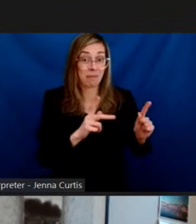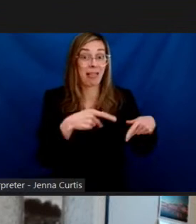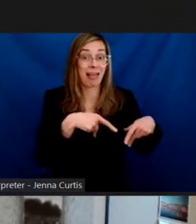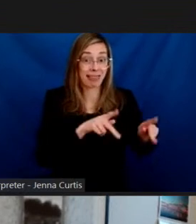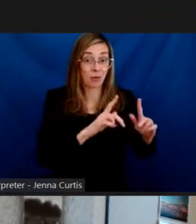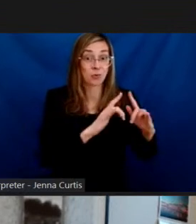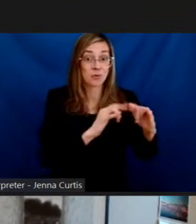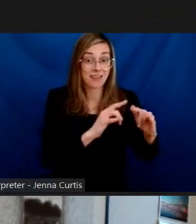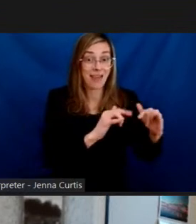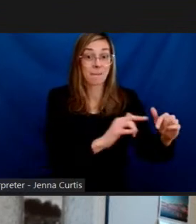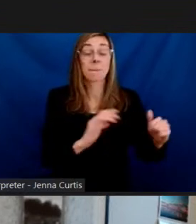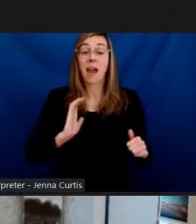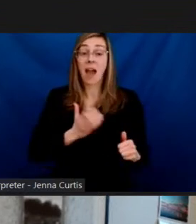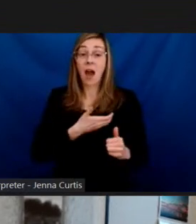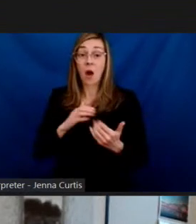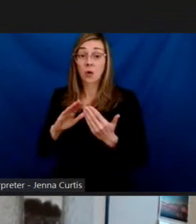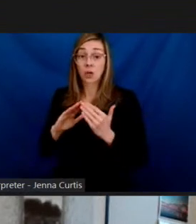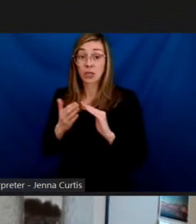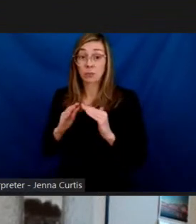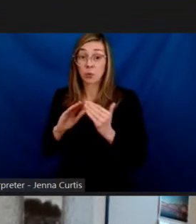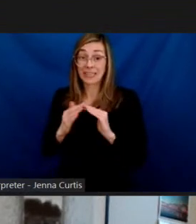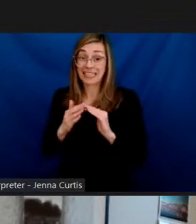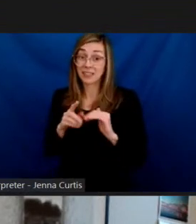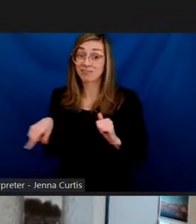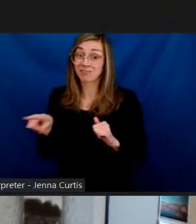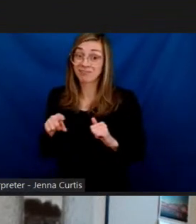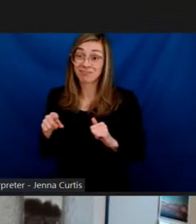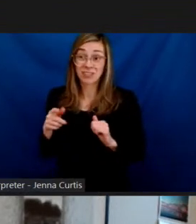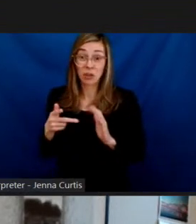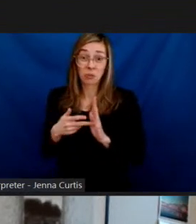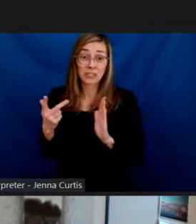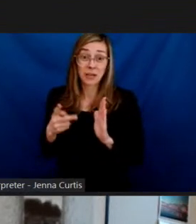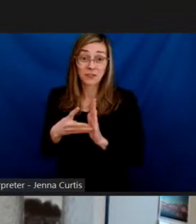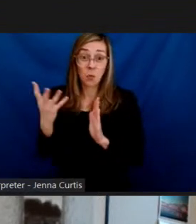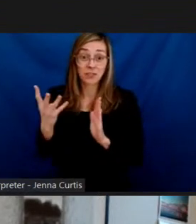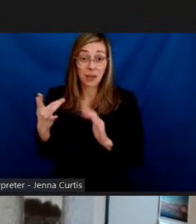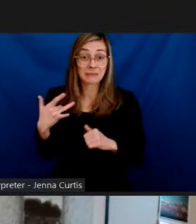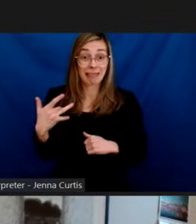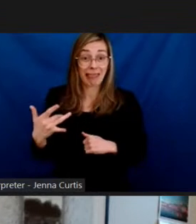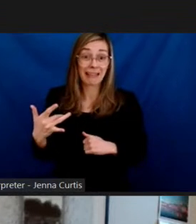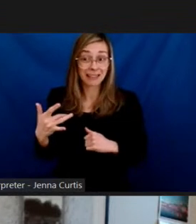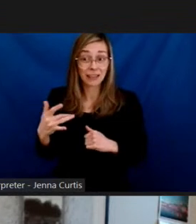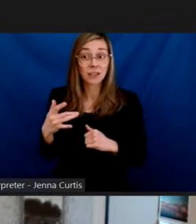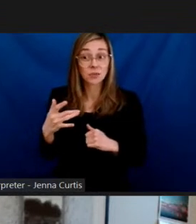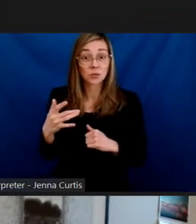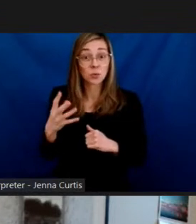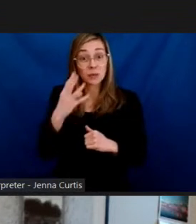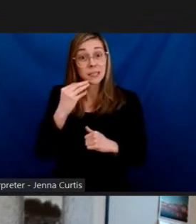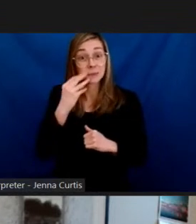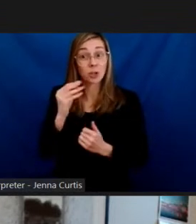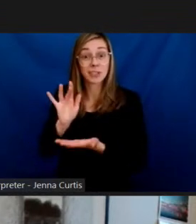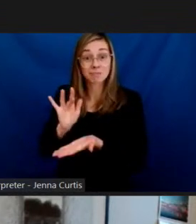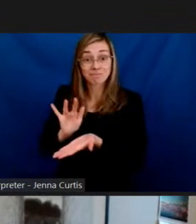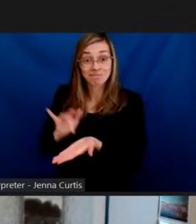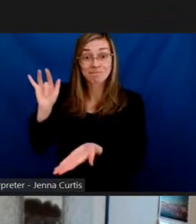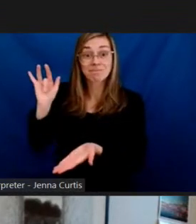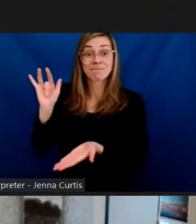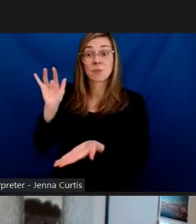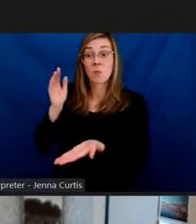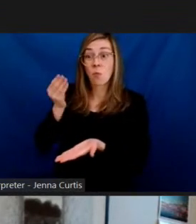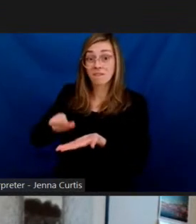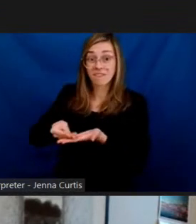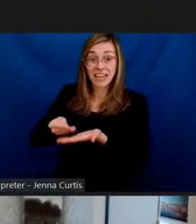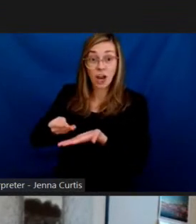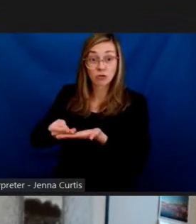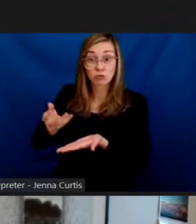community is about 3 to 5 times more likely to be exploited, whether it's sexually, financially, or physically abused. And